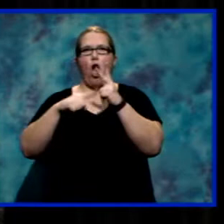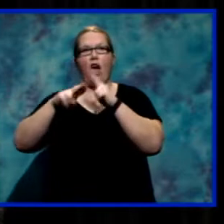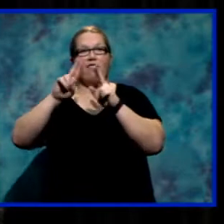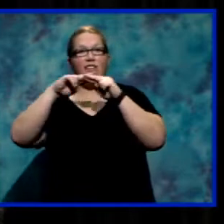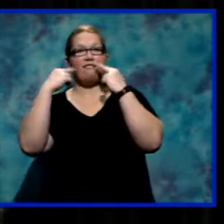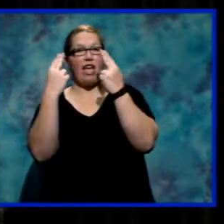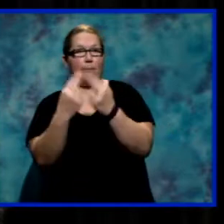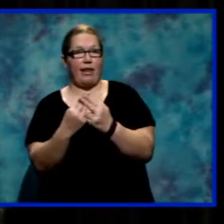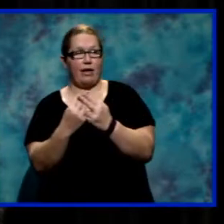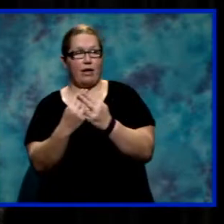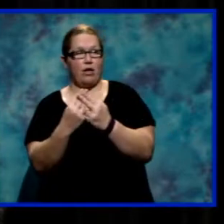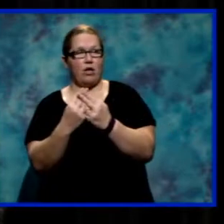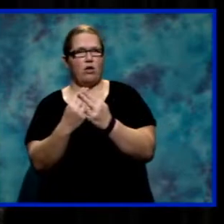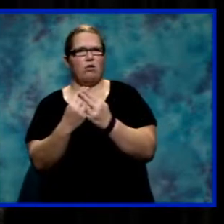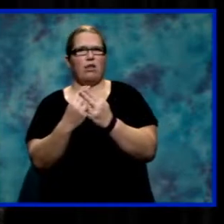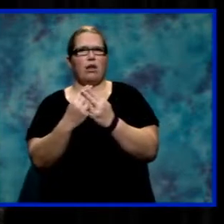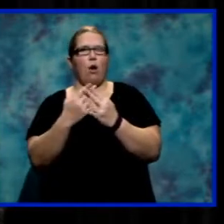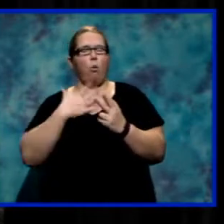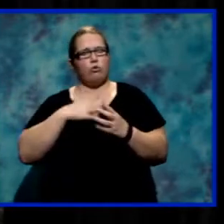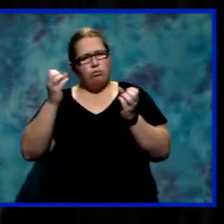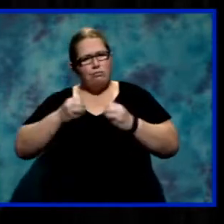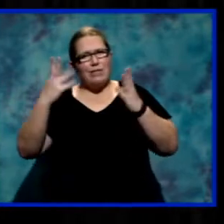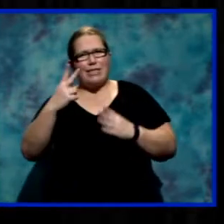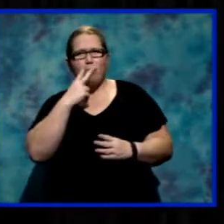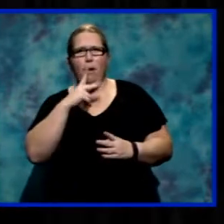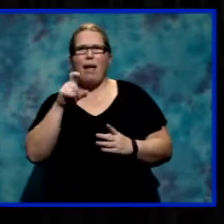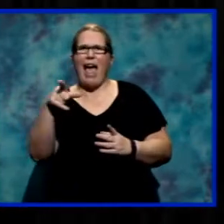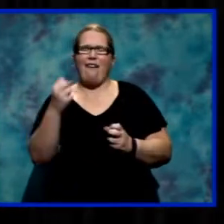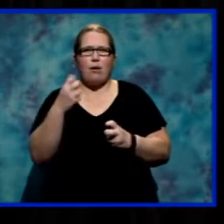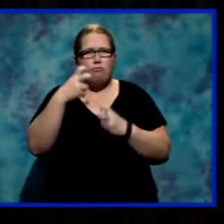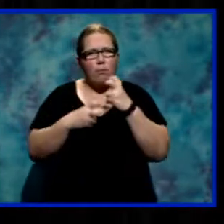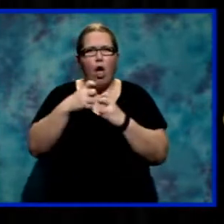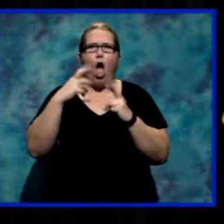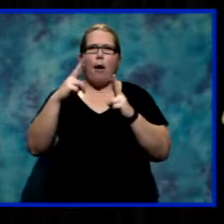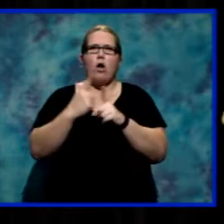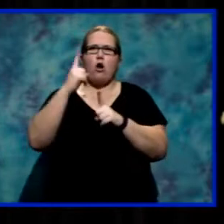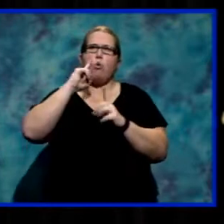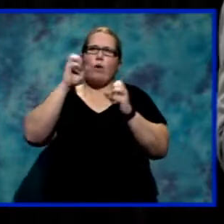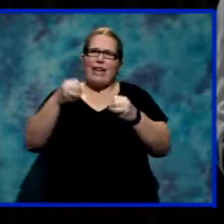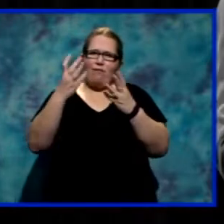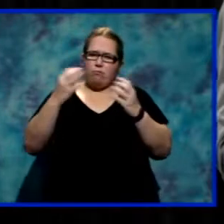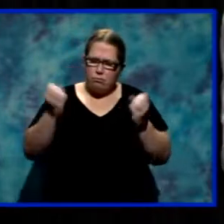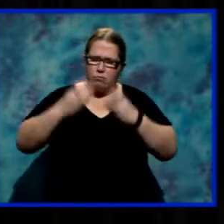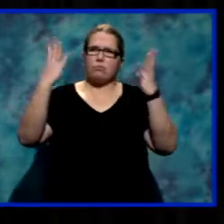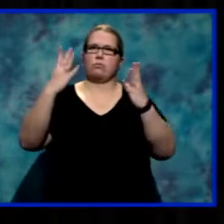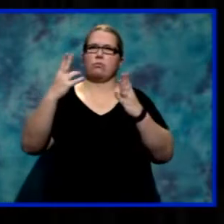has been struggling to quit smoking. They want to quit, but they're having trouble. So let's pray that God will give them the victory over smoking as a